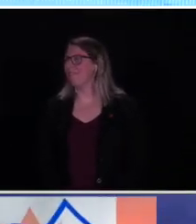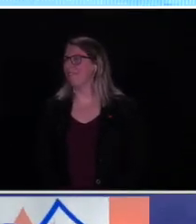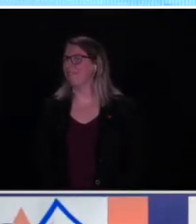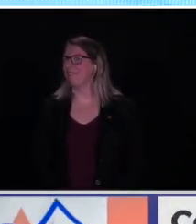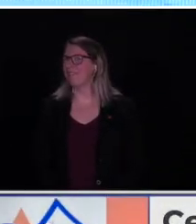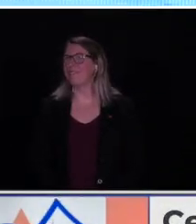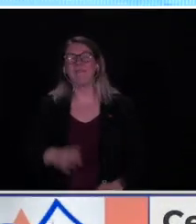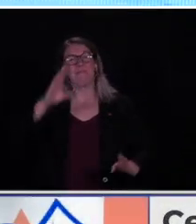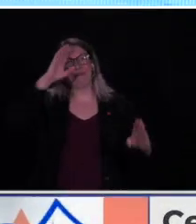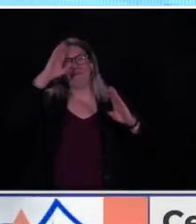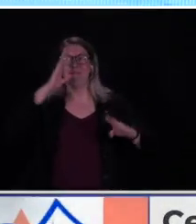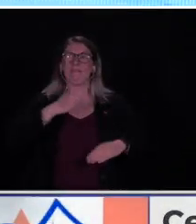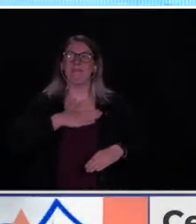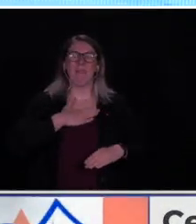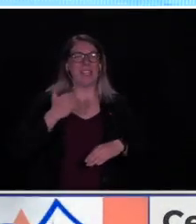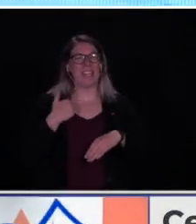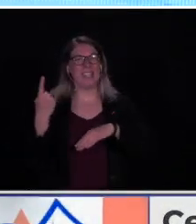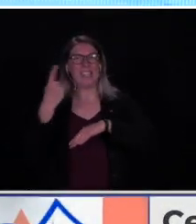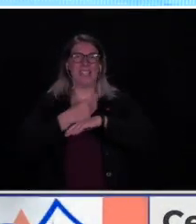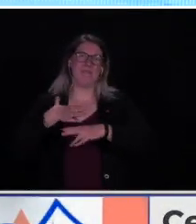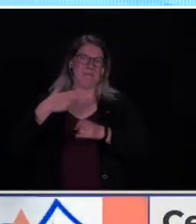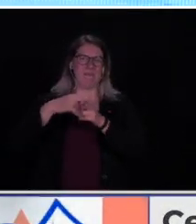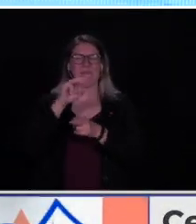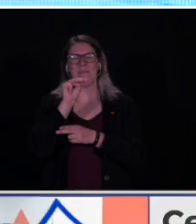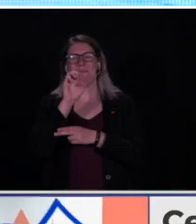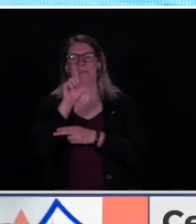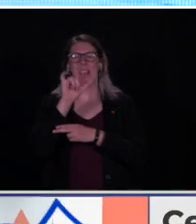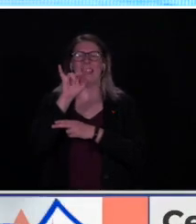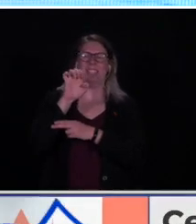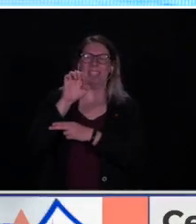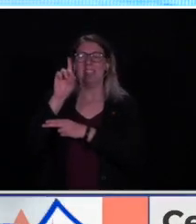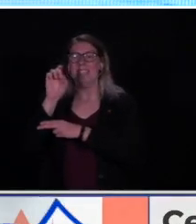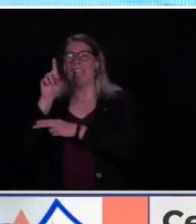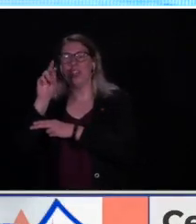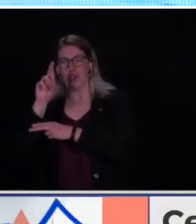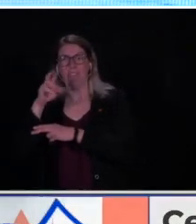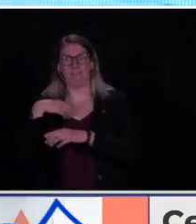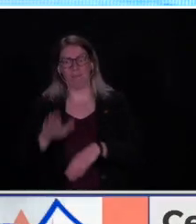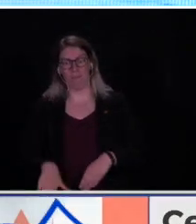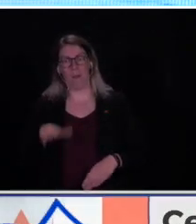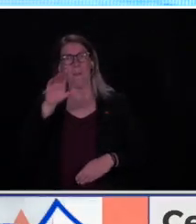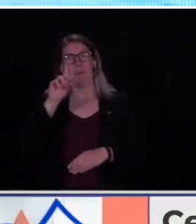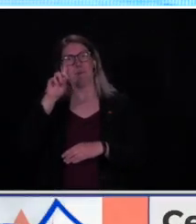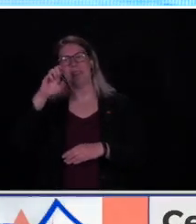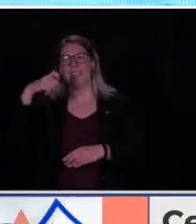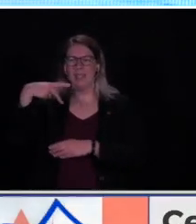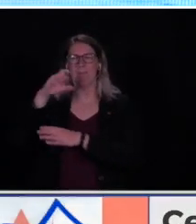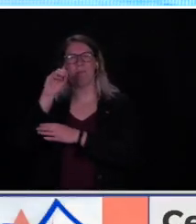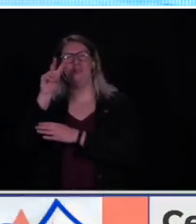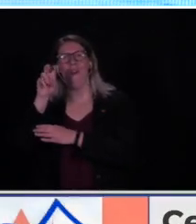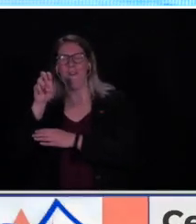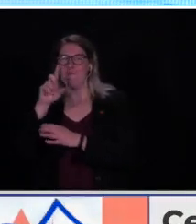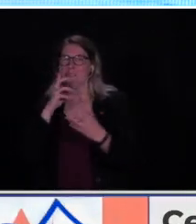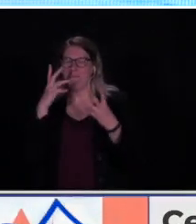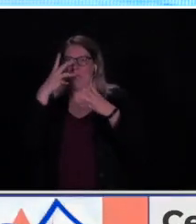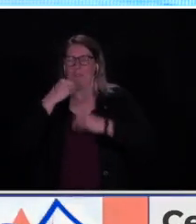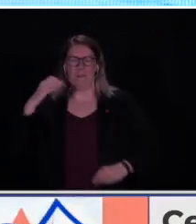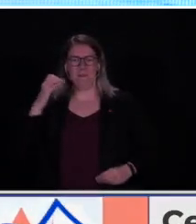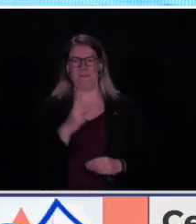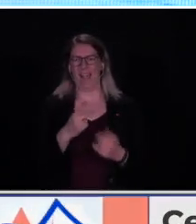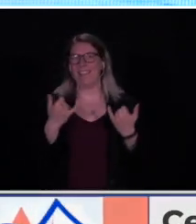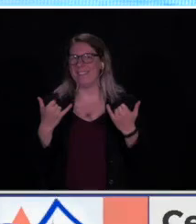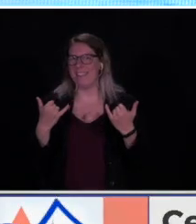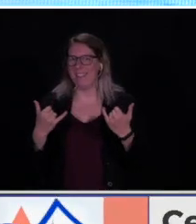Hello, everyone. Happy Canada Day. My name is Melanie Decker. I'm actually from Deep Cove, and it's just beautiful to be here with you